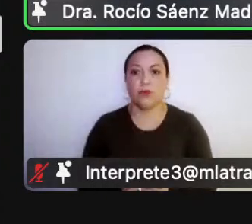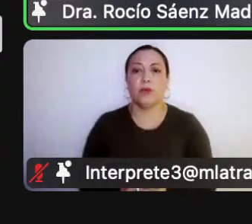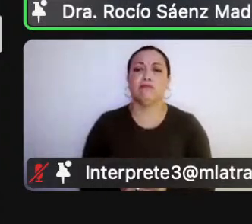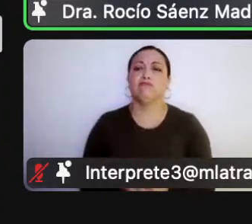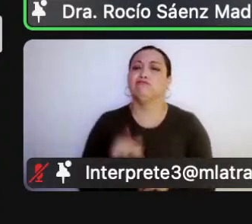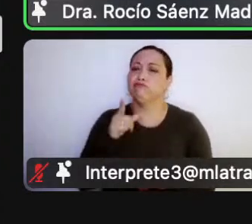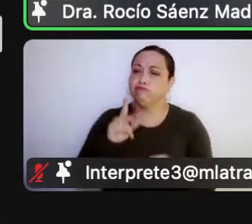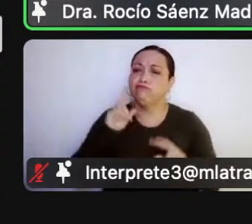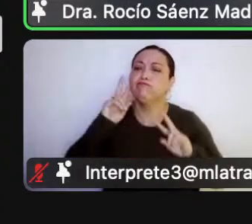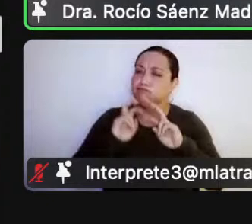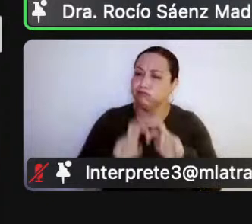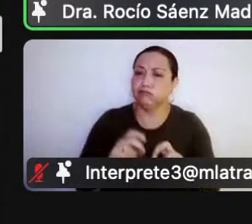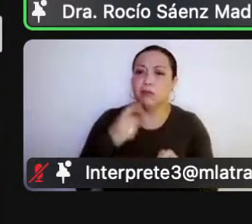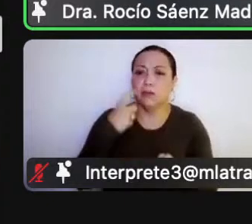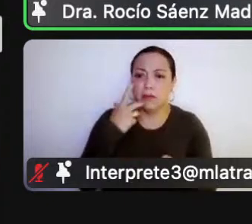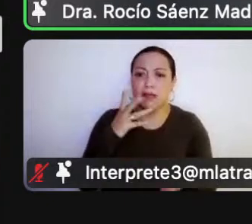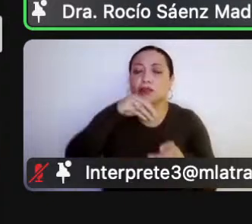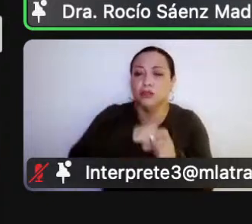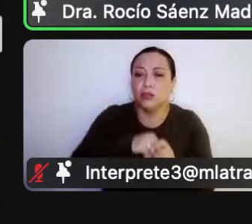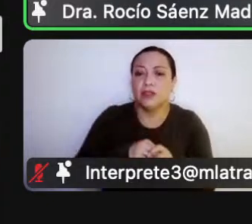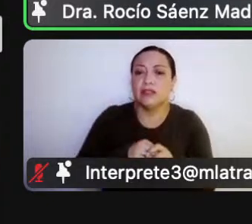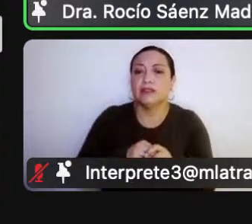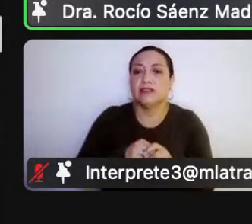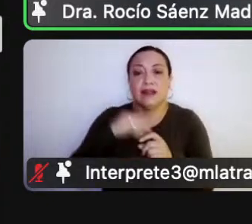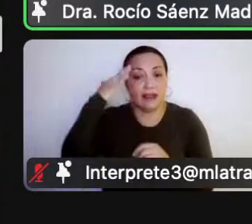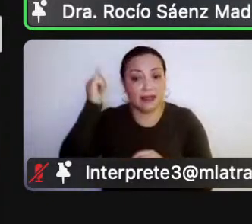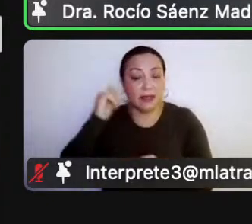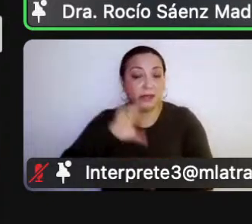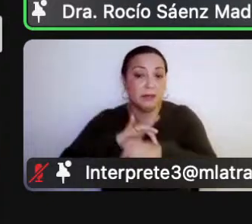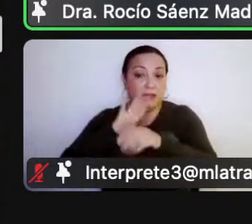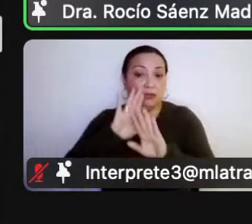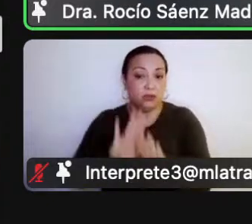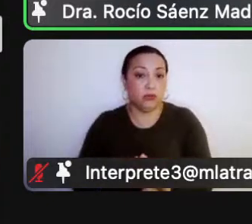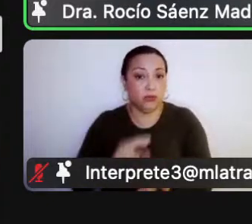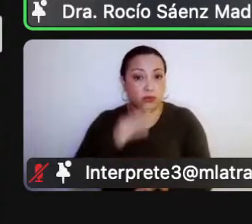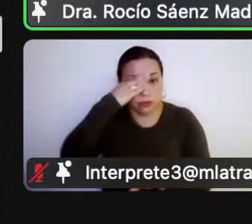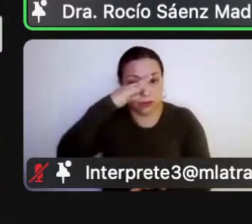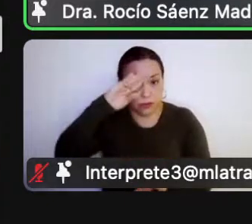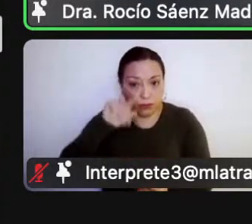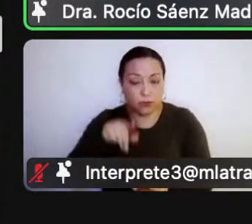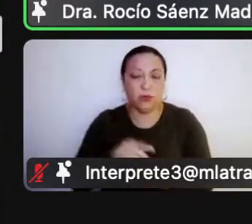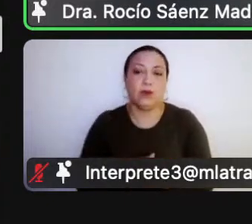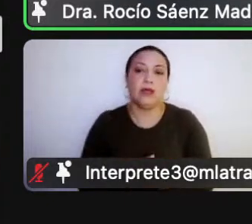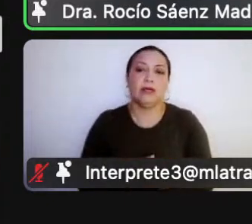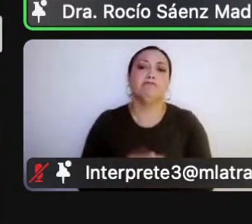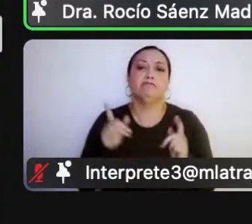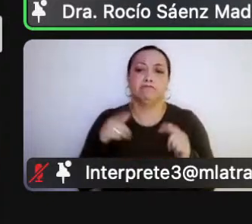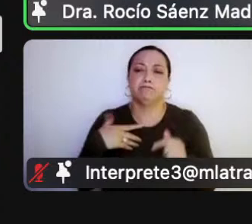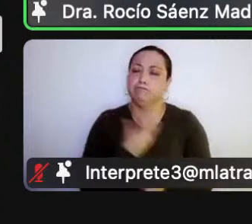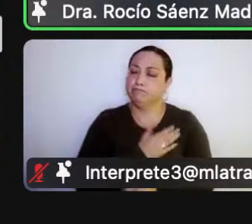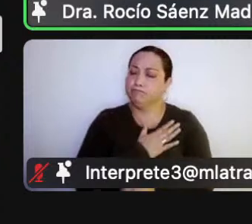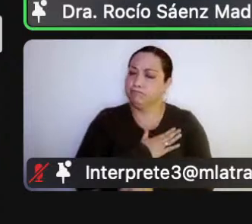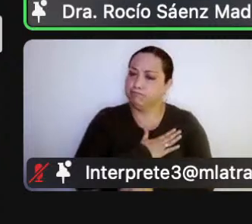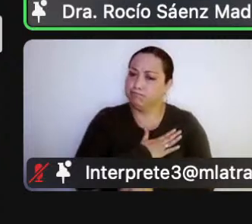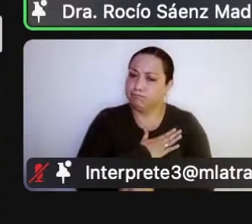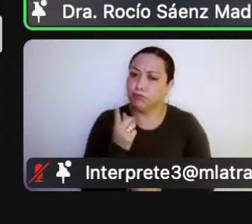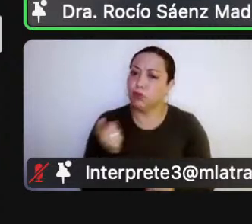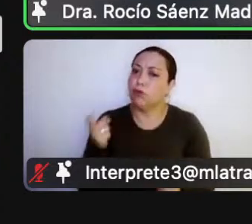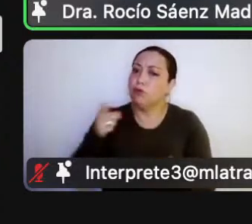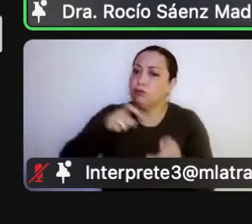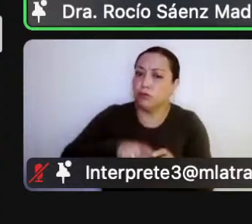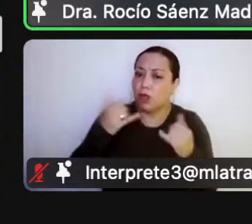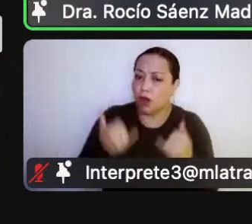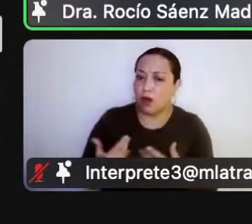Cuba. He is a researcher, member of the Health Academy in Cuba,